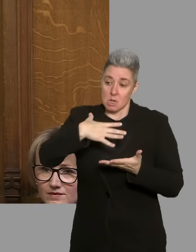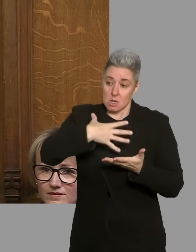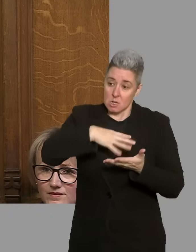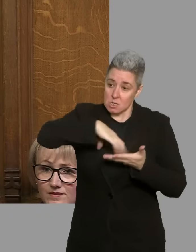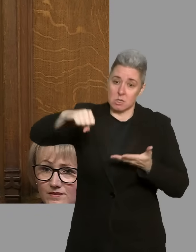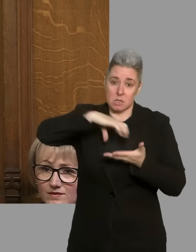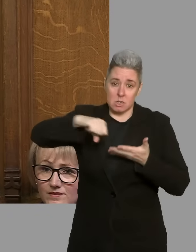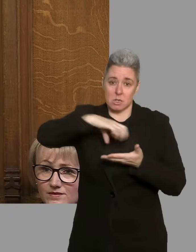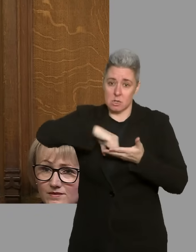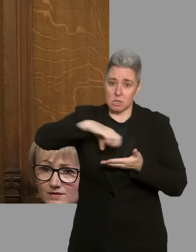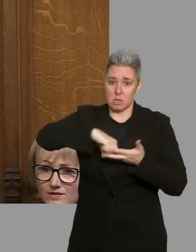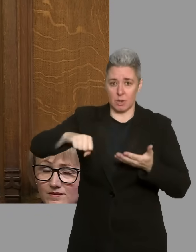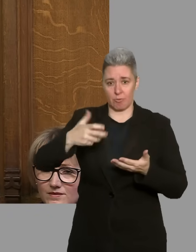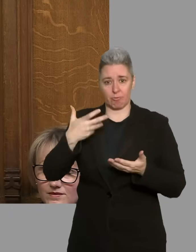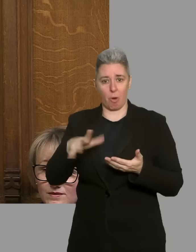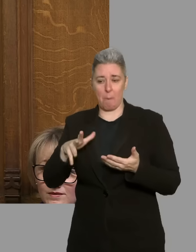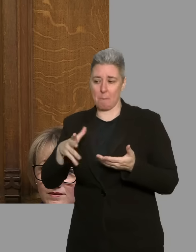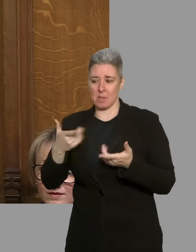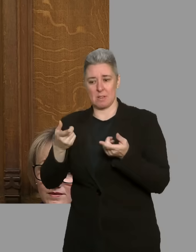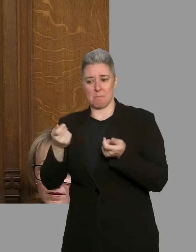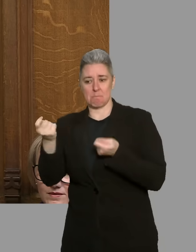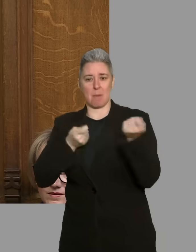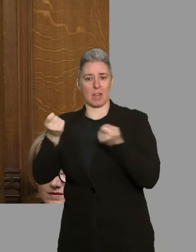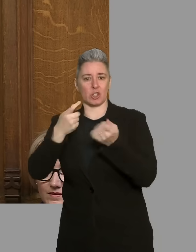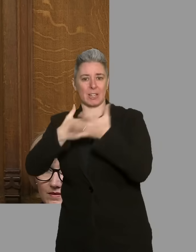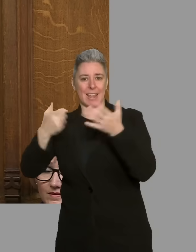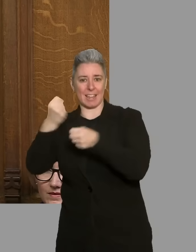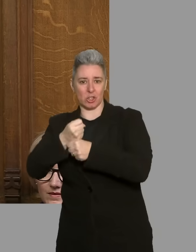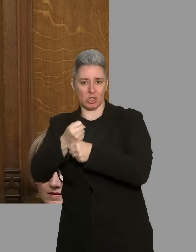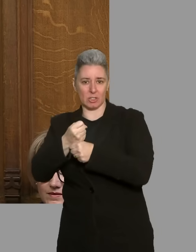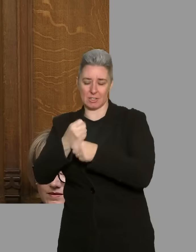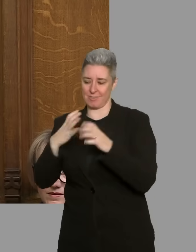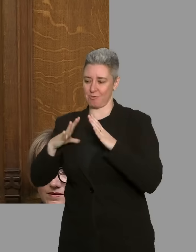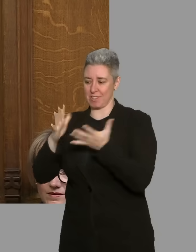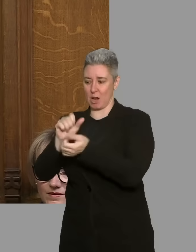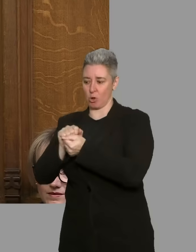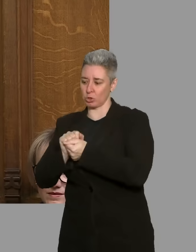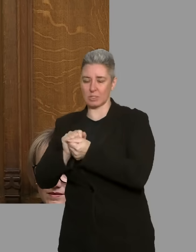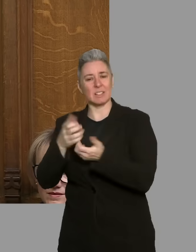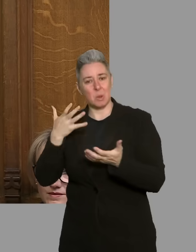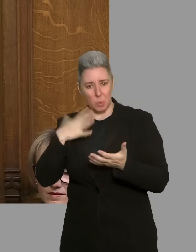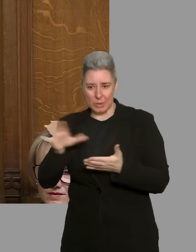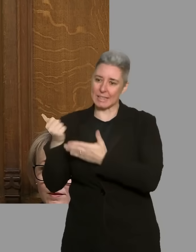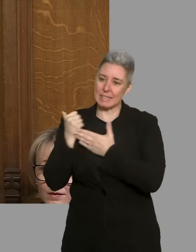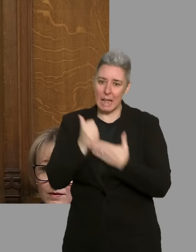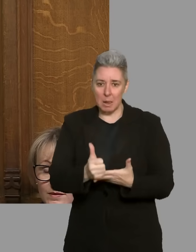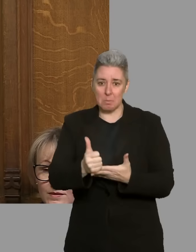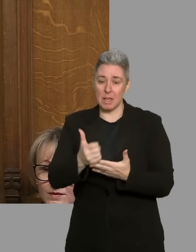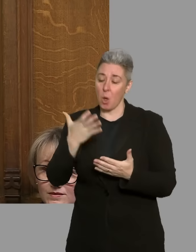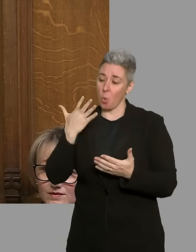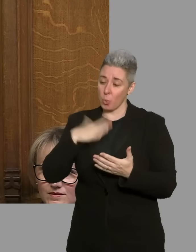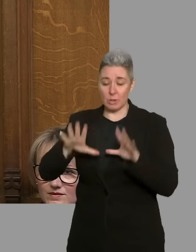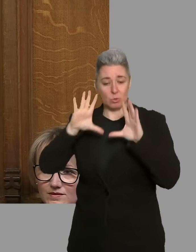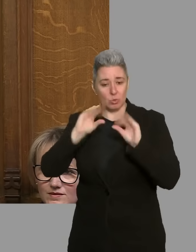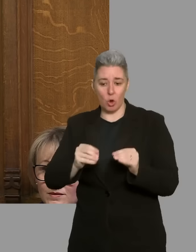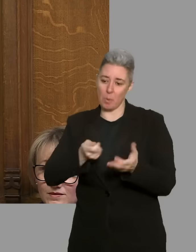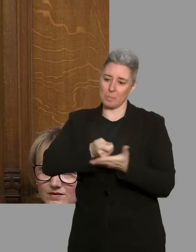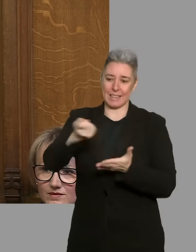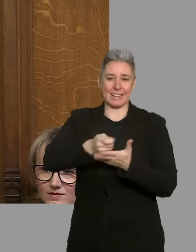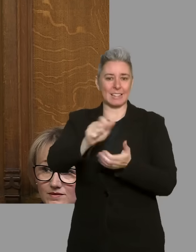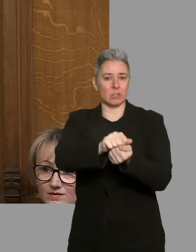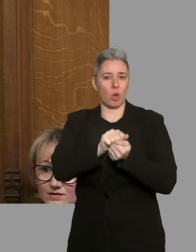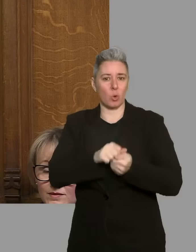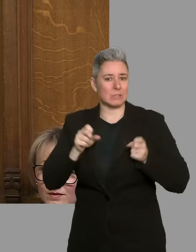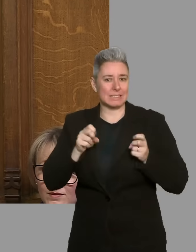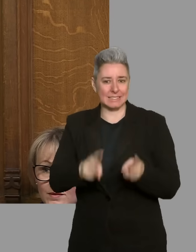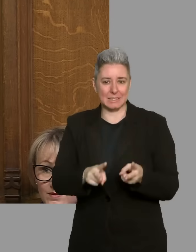from both, and we need to end the feudal leasehold system. So, could the Prime Minister confirm